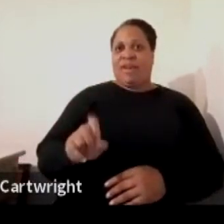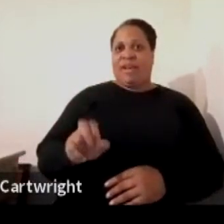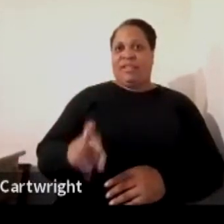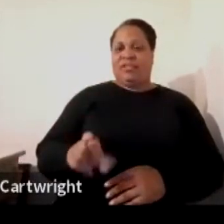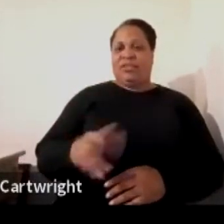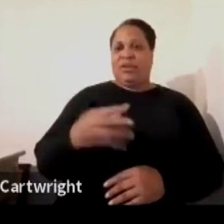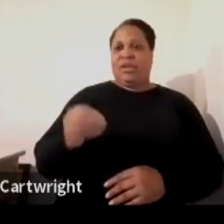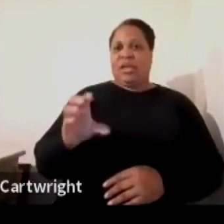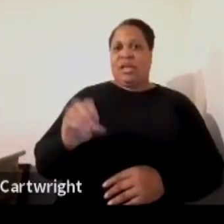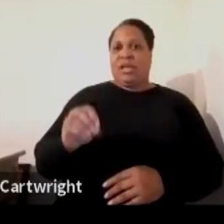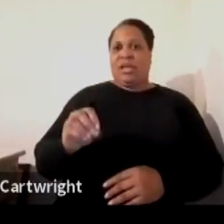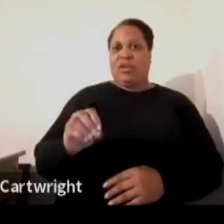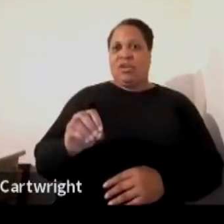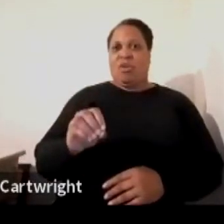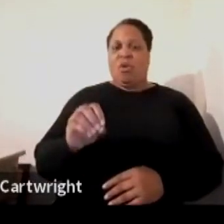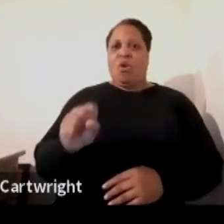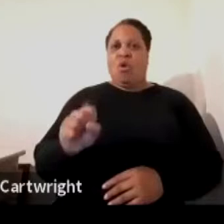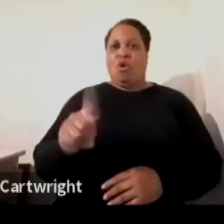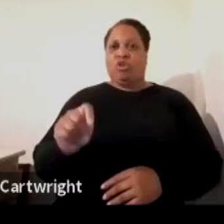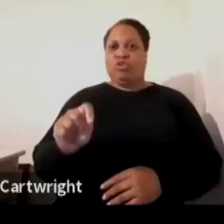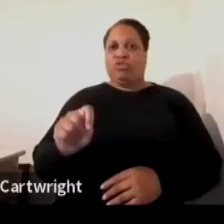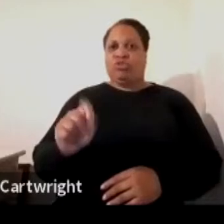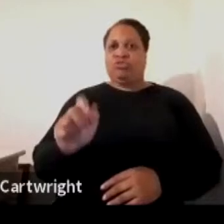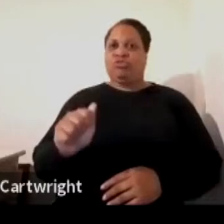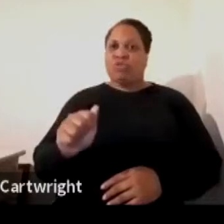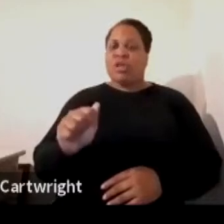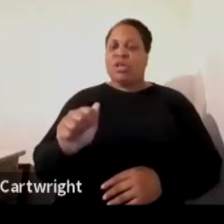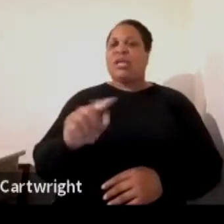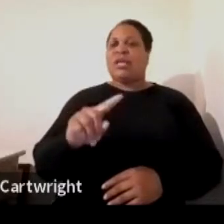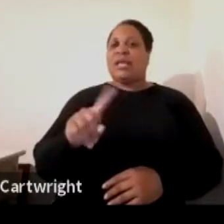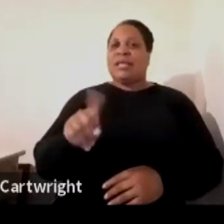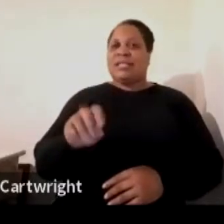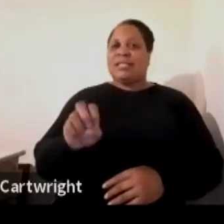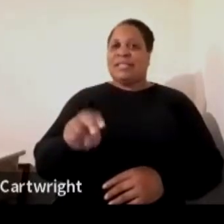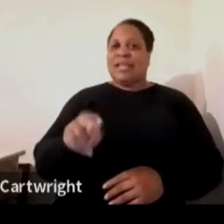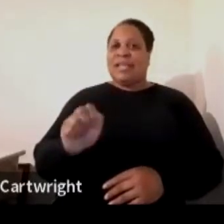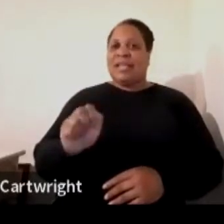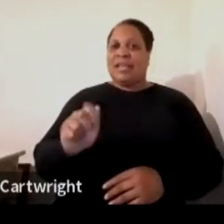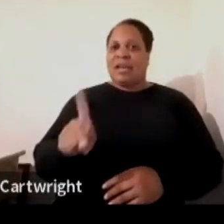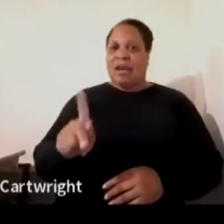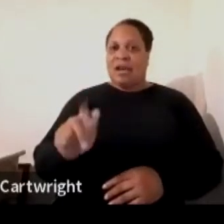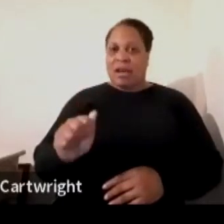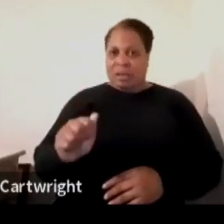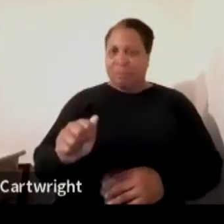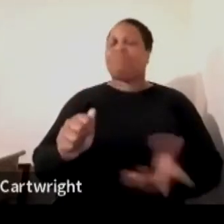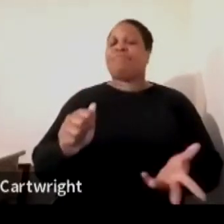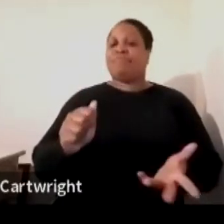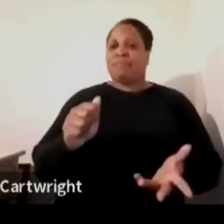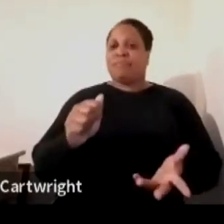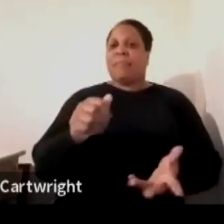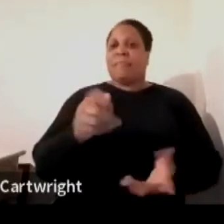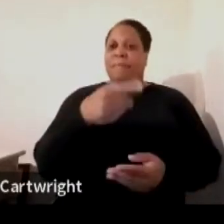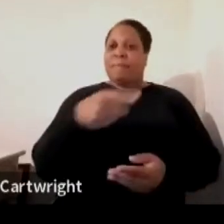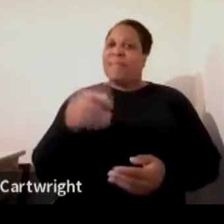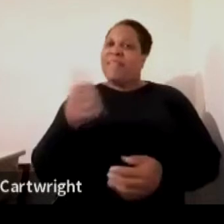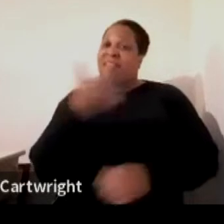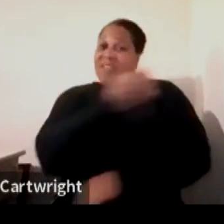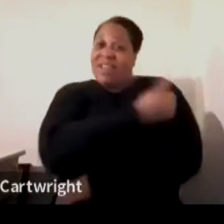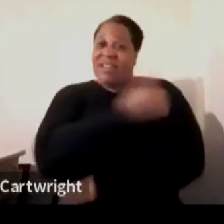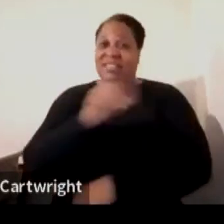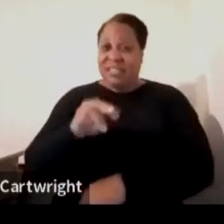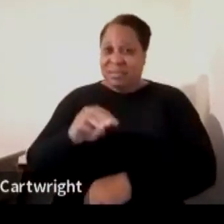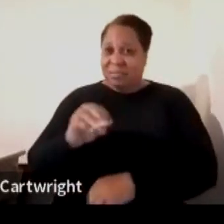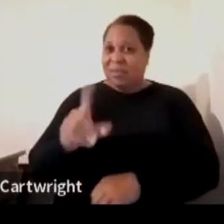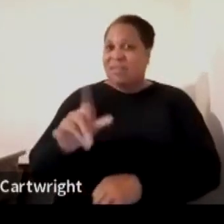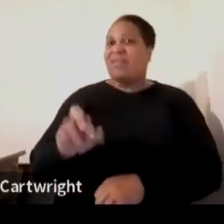AstraZeneca vaccine. But the Pfizer and the Moderna vaccines are mRNA